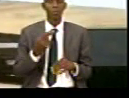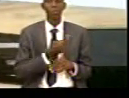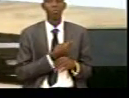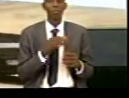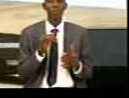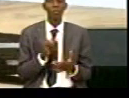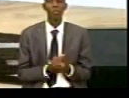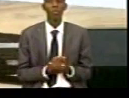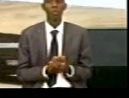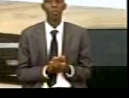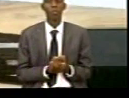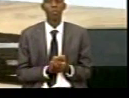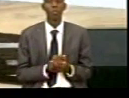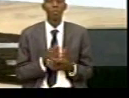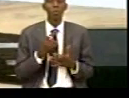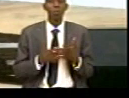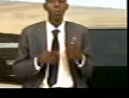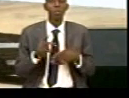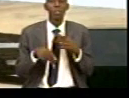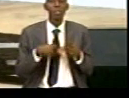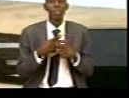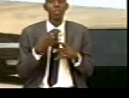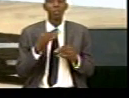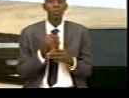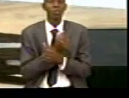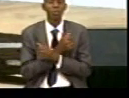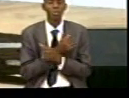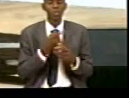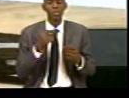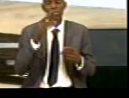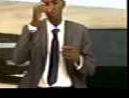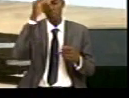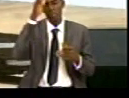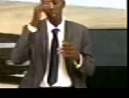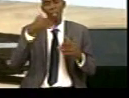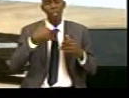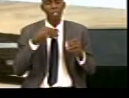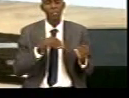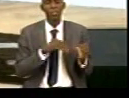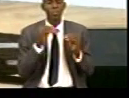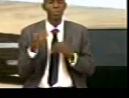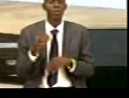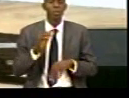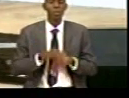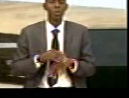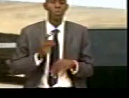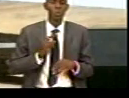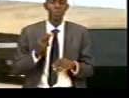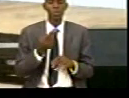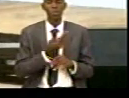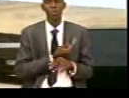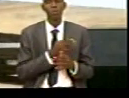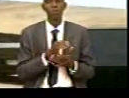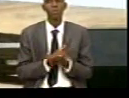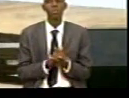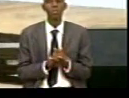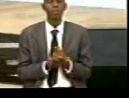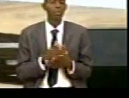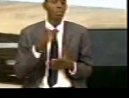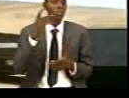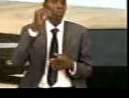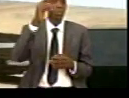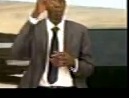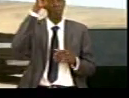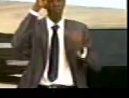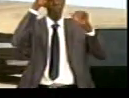us. What manner of love the Father has bestowed upon you. The Father, God